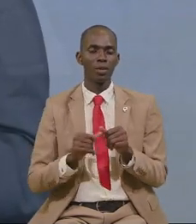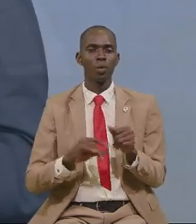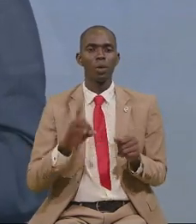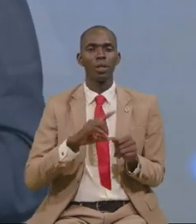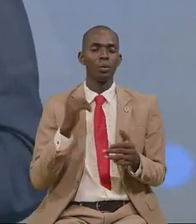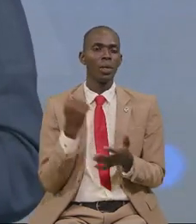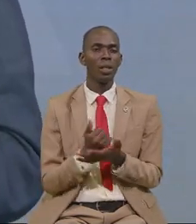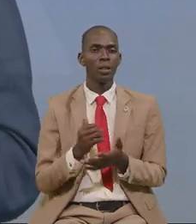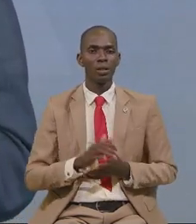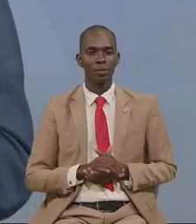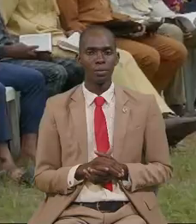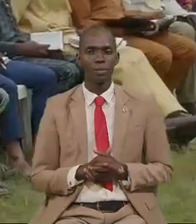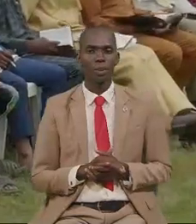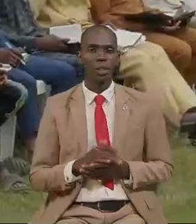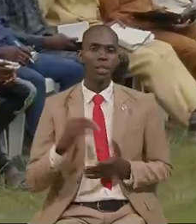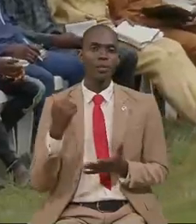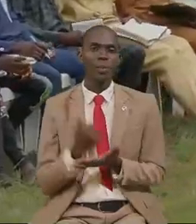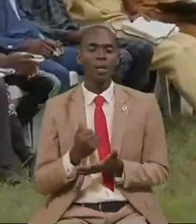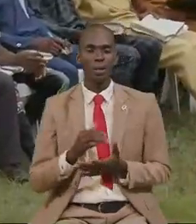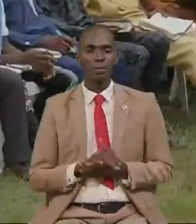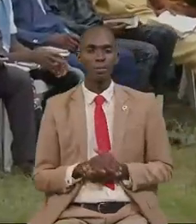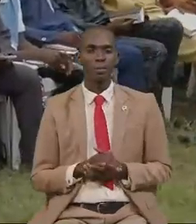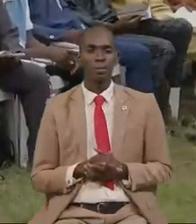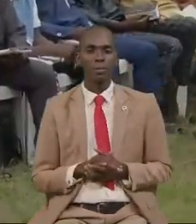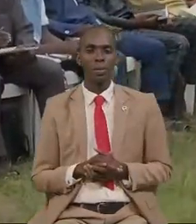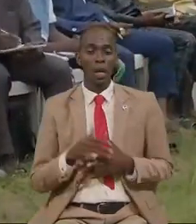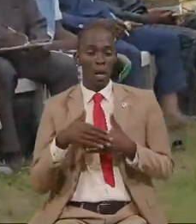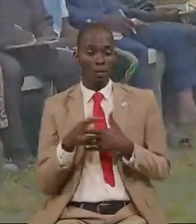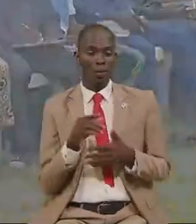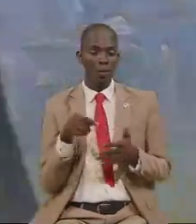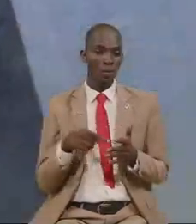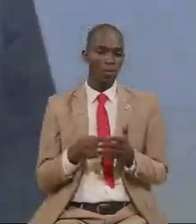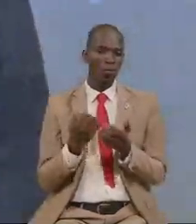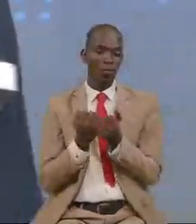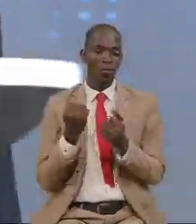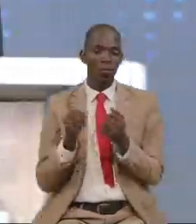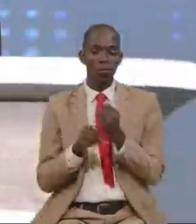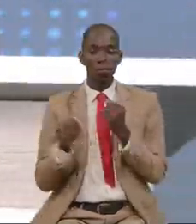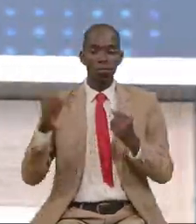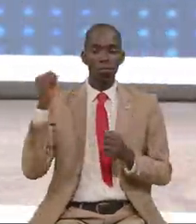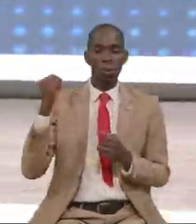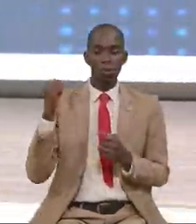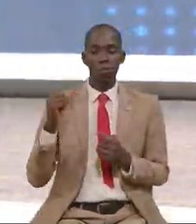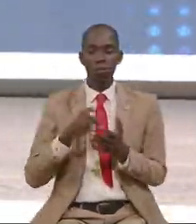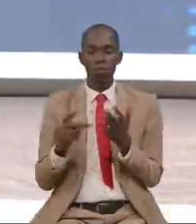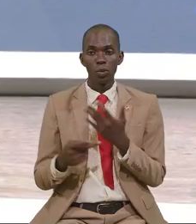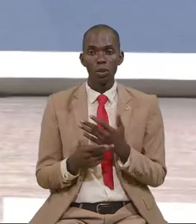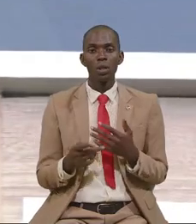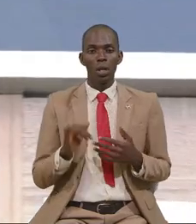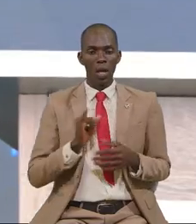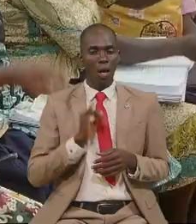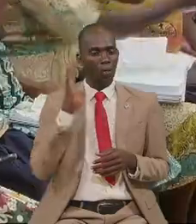everywhere. Amen. Amen. After this crusade, I'll be hearing news from